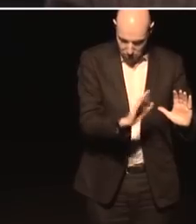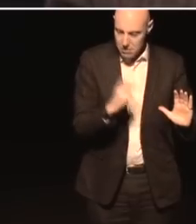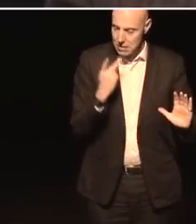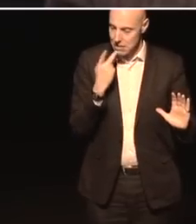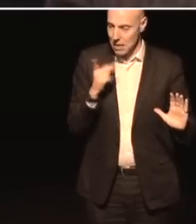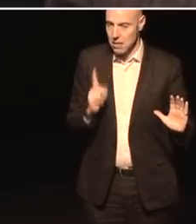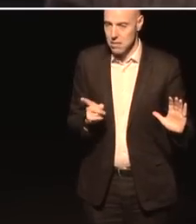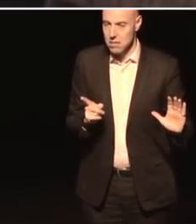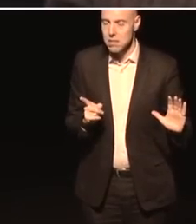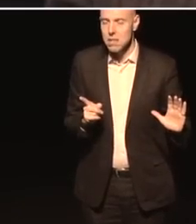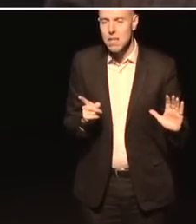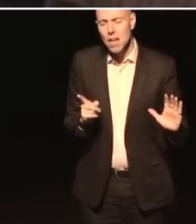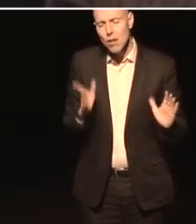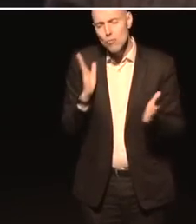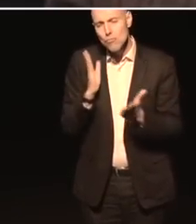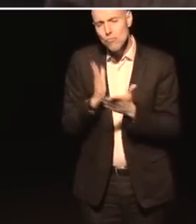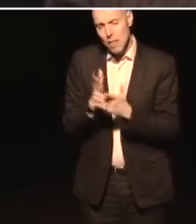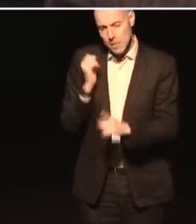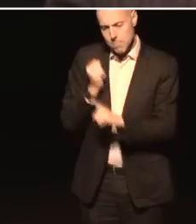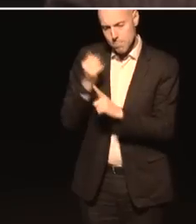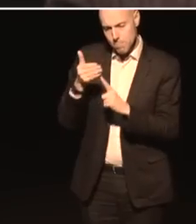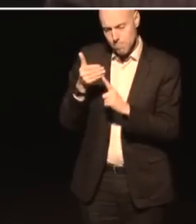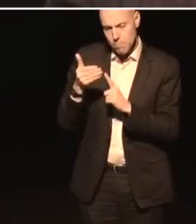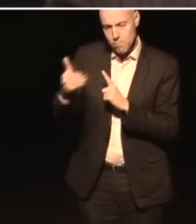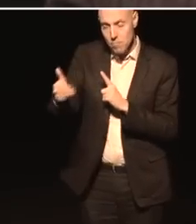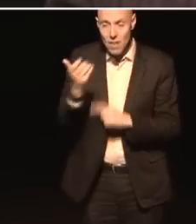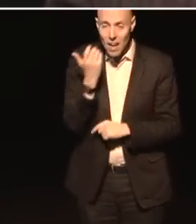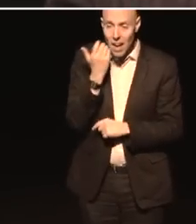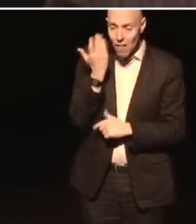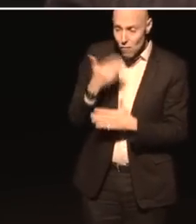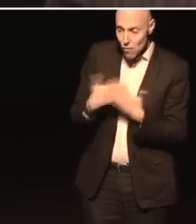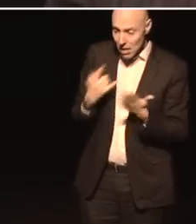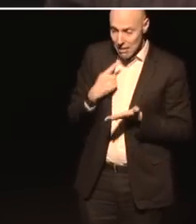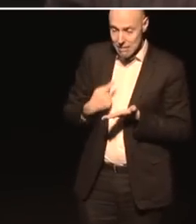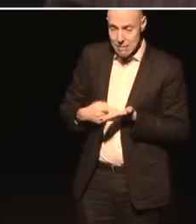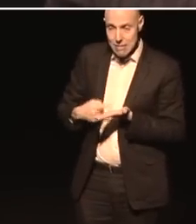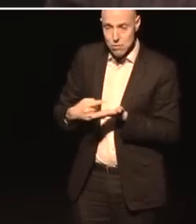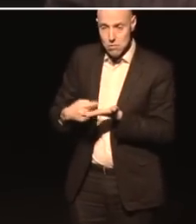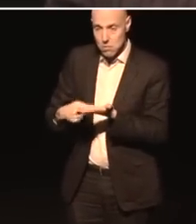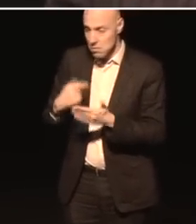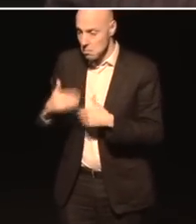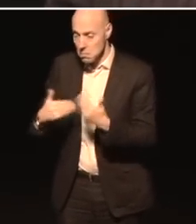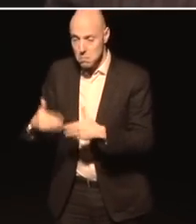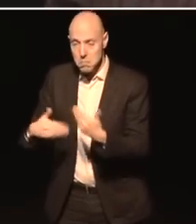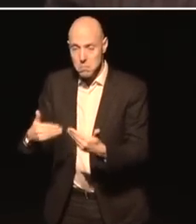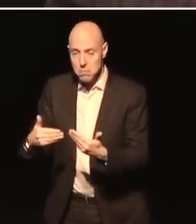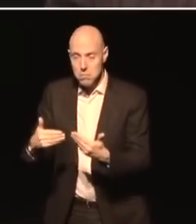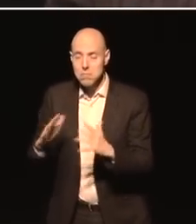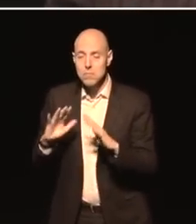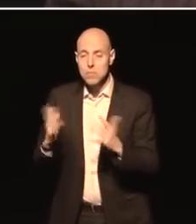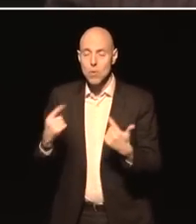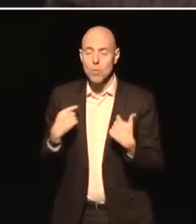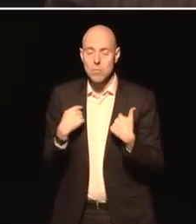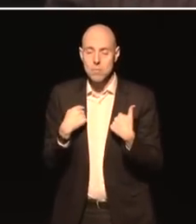me, has a more lasting effect is everyday decisions. And so I'll go into